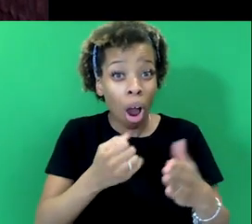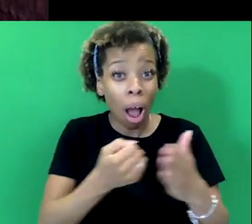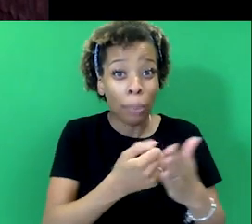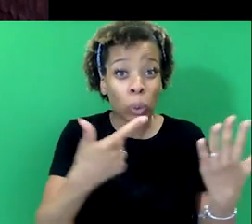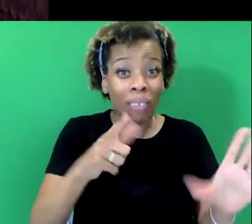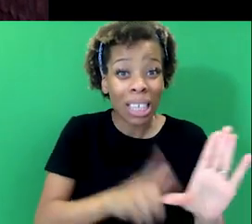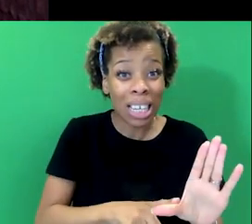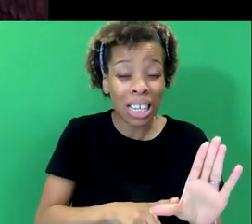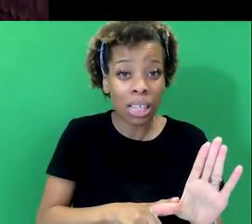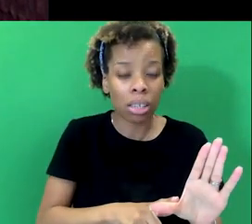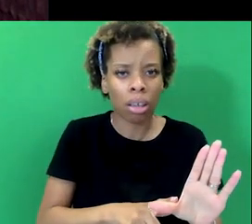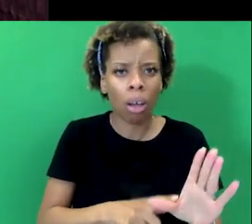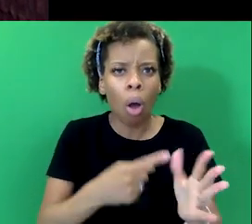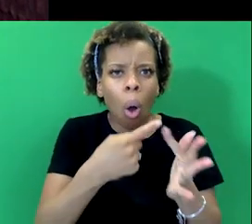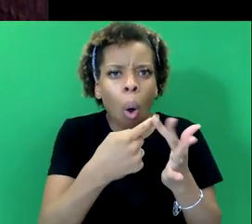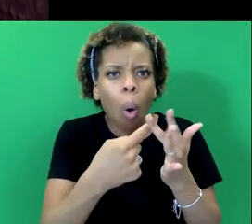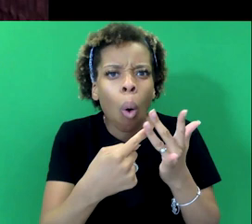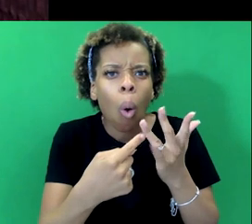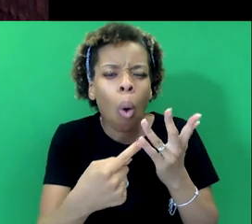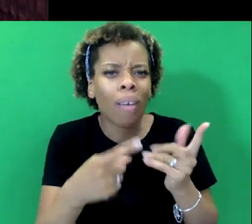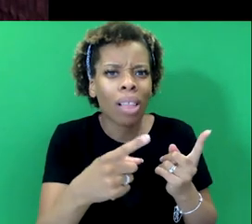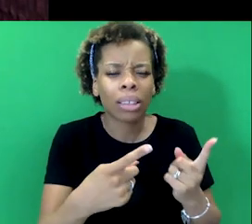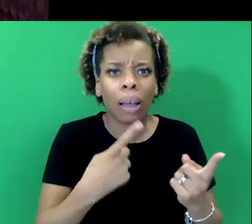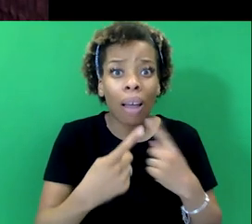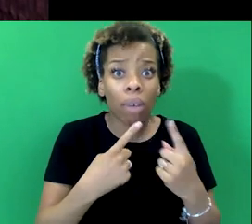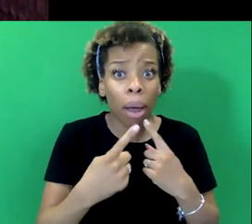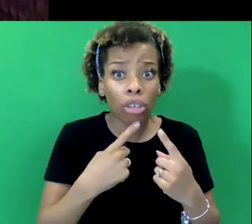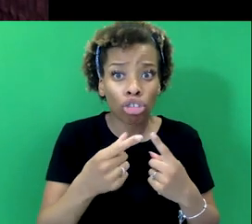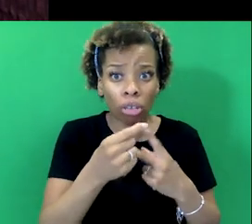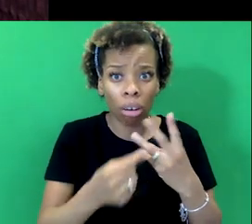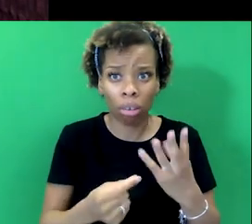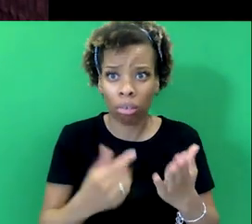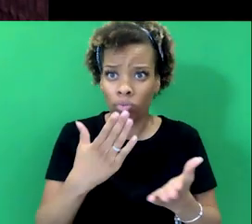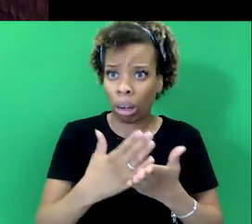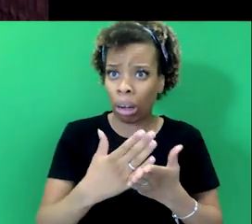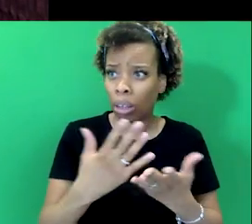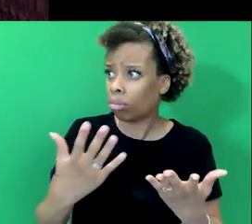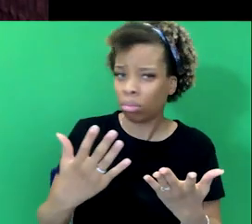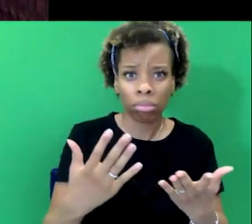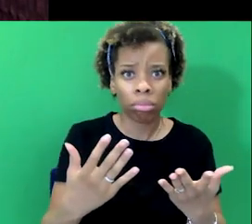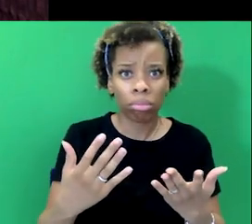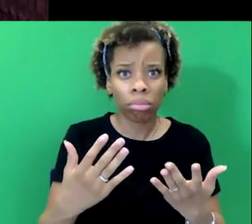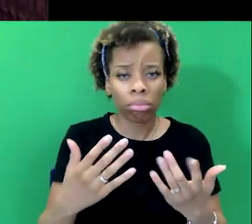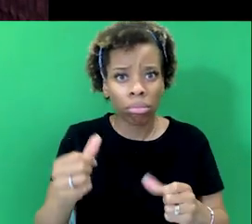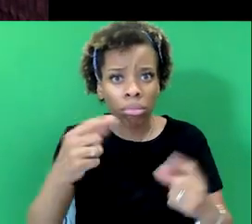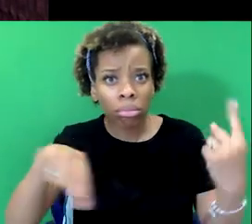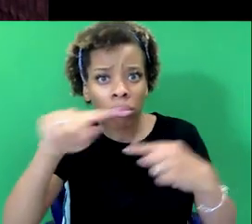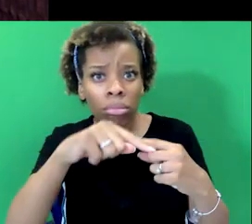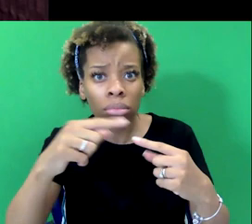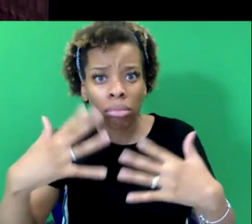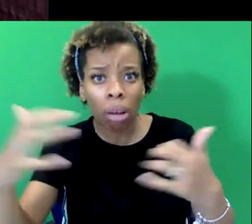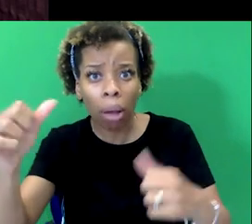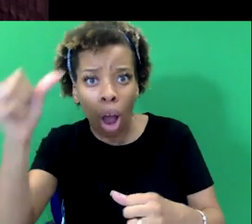this is material that is not in the public domain, you know, unless